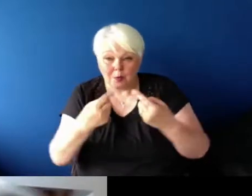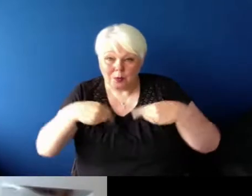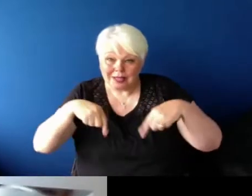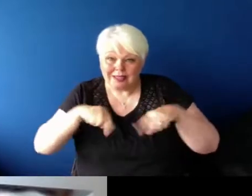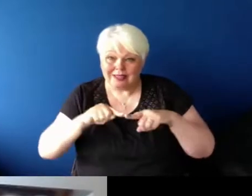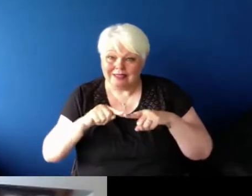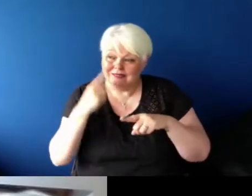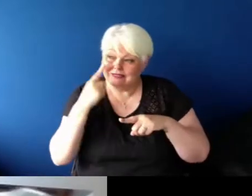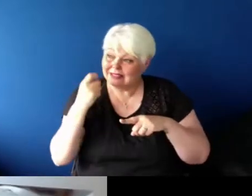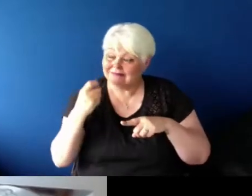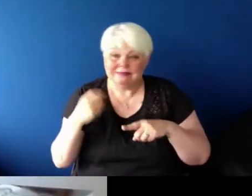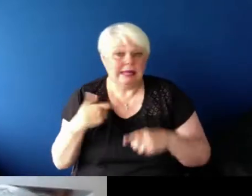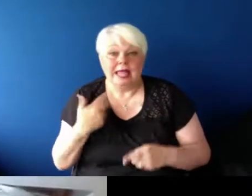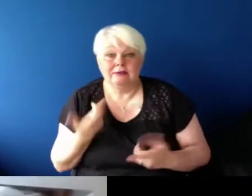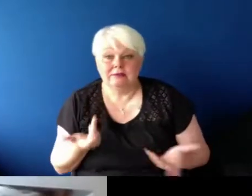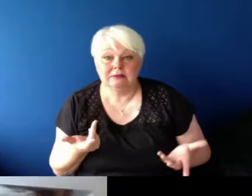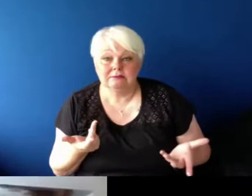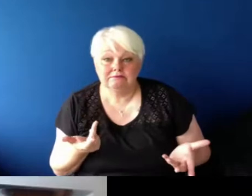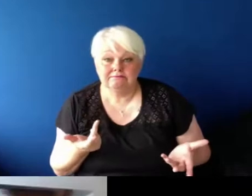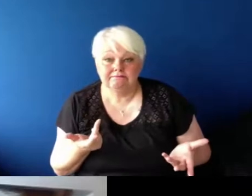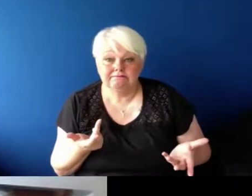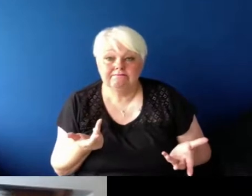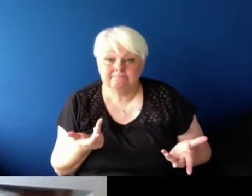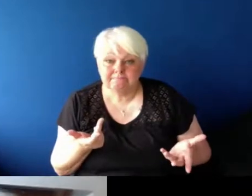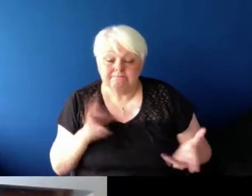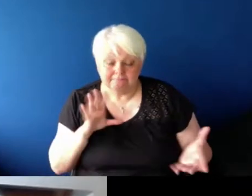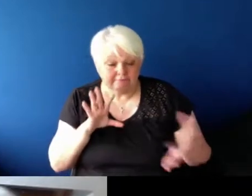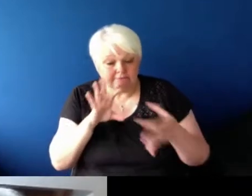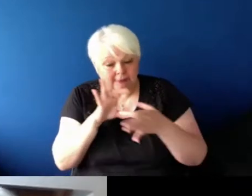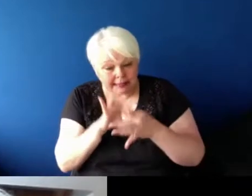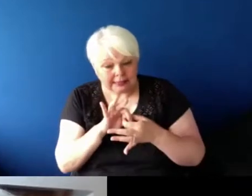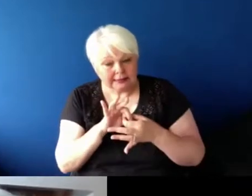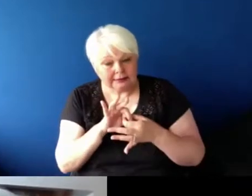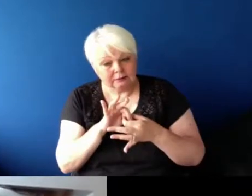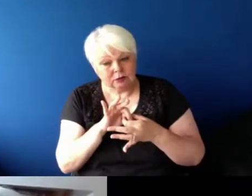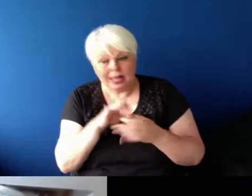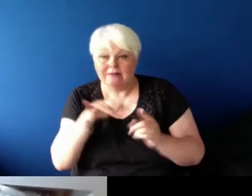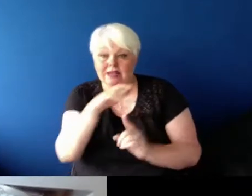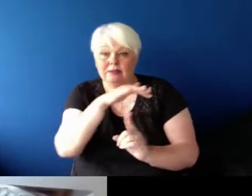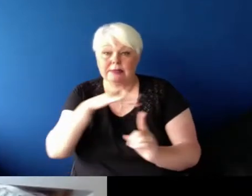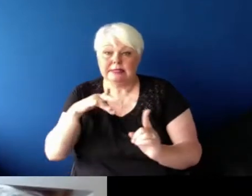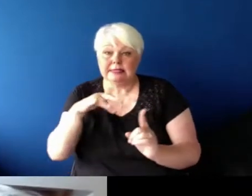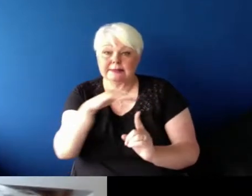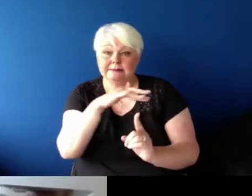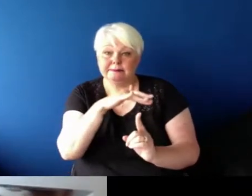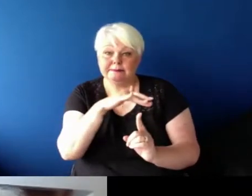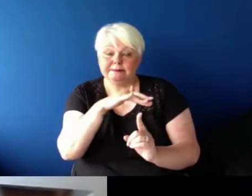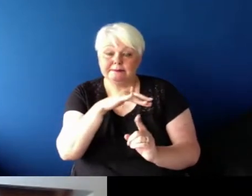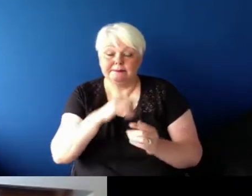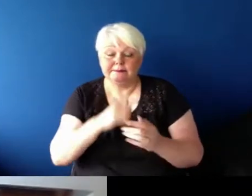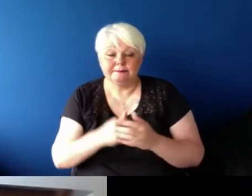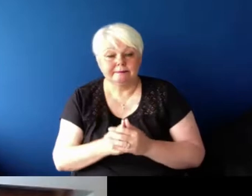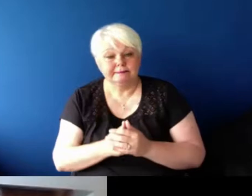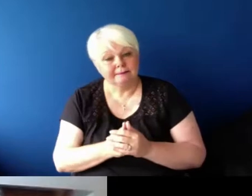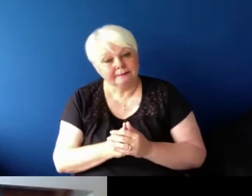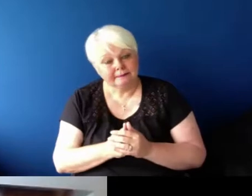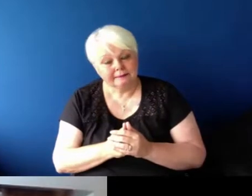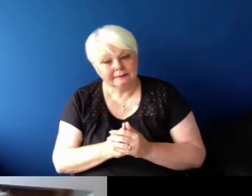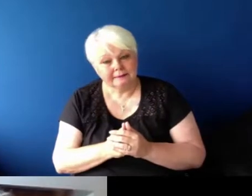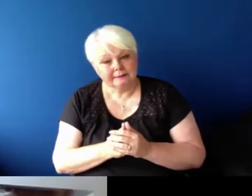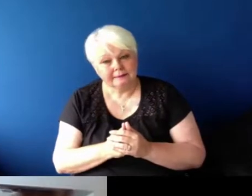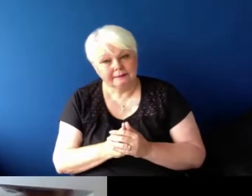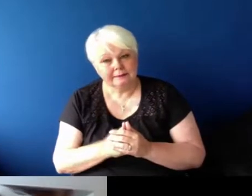how we find life, and it links very closely to the environment. But that's how we find life. And so I think if I look